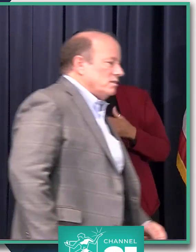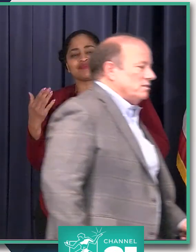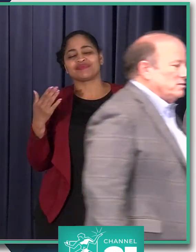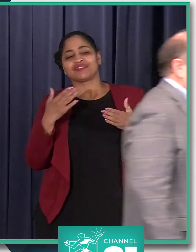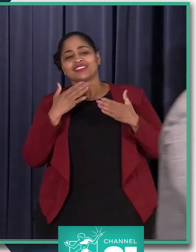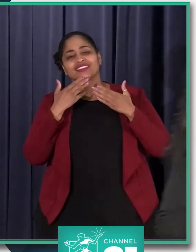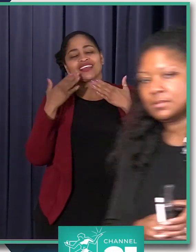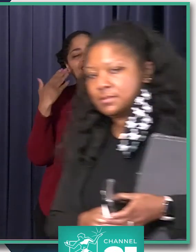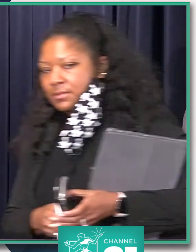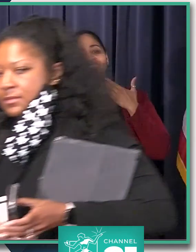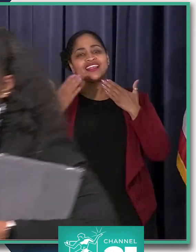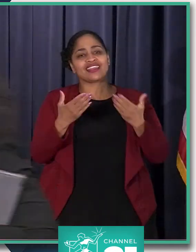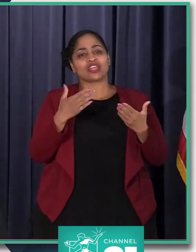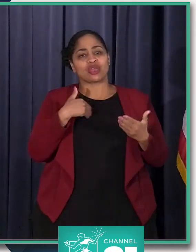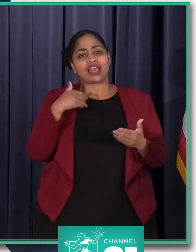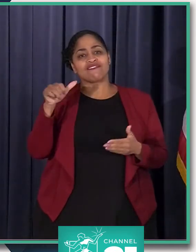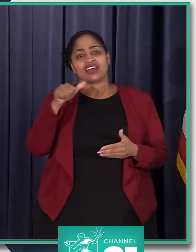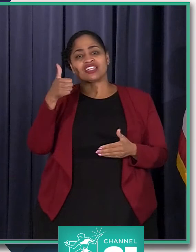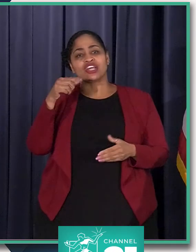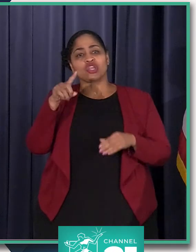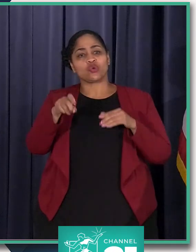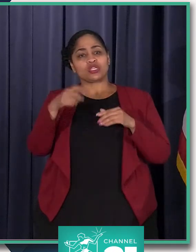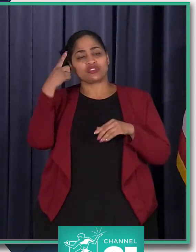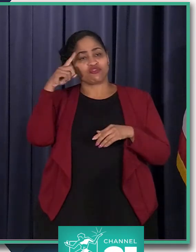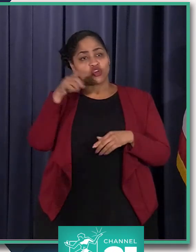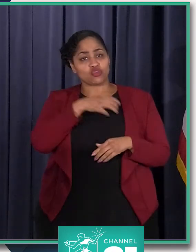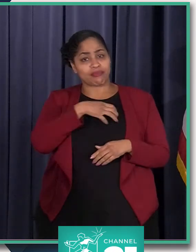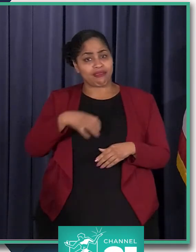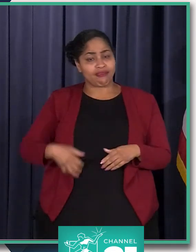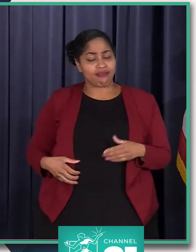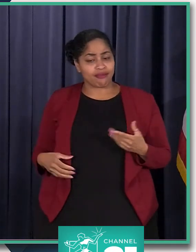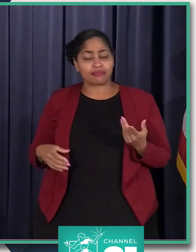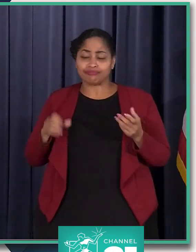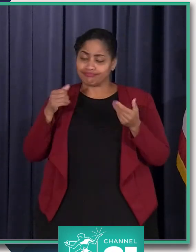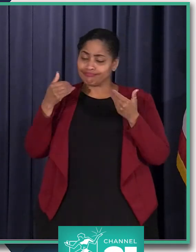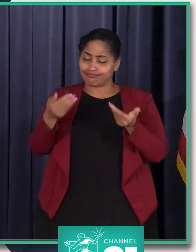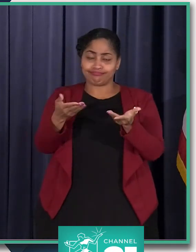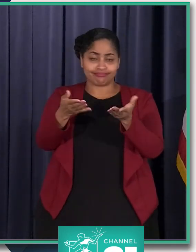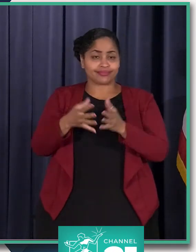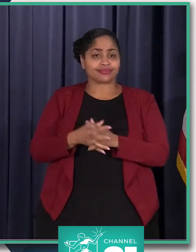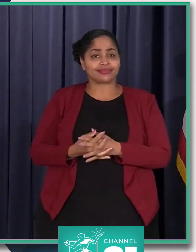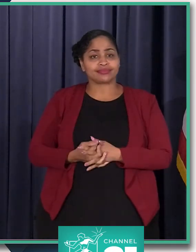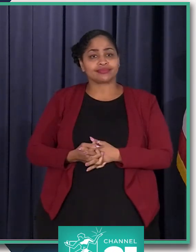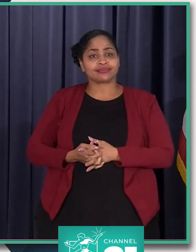second question, if I could, please, Mr. Mayor. Sure can. Okay.